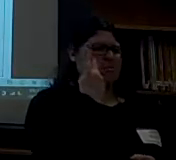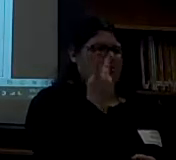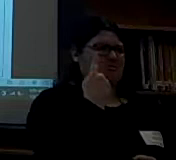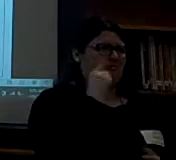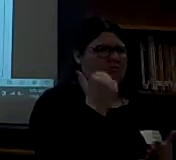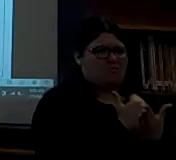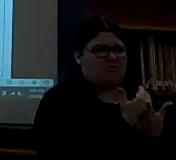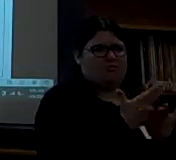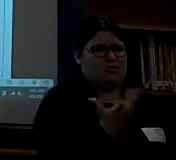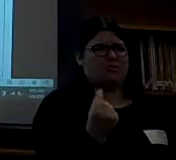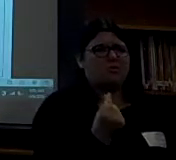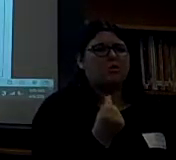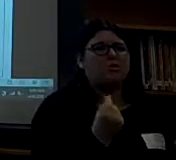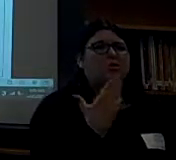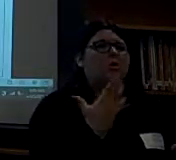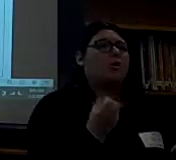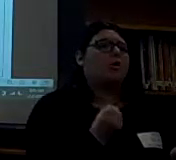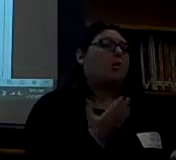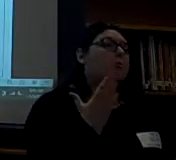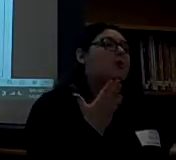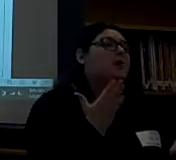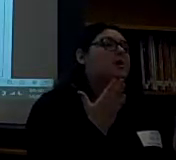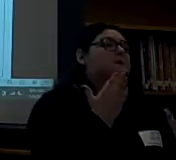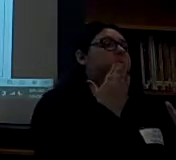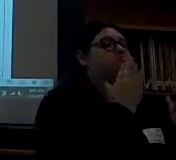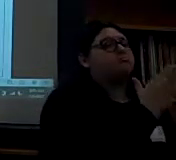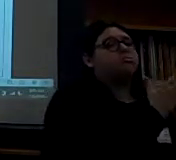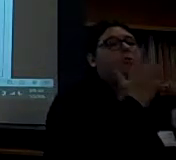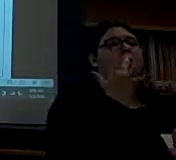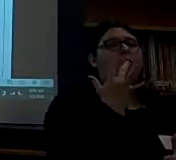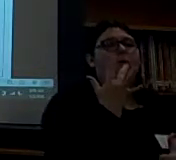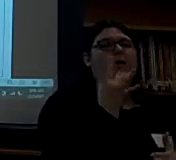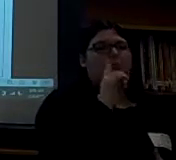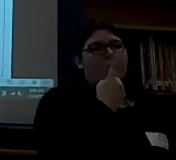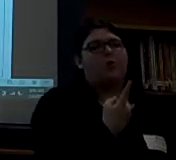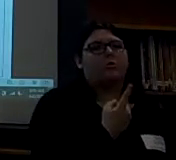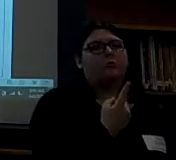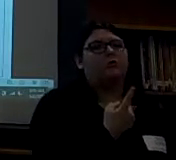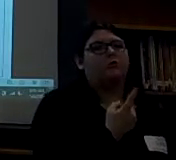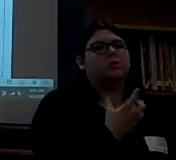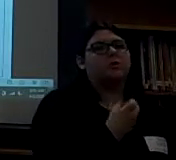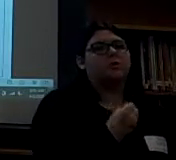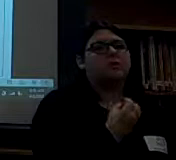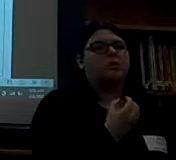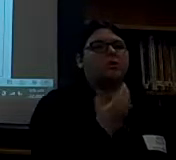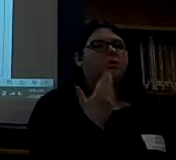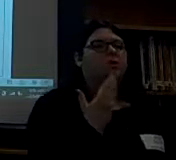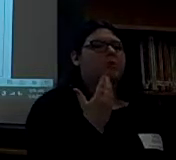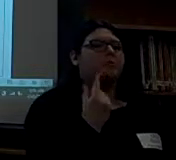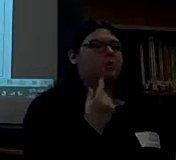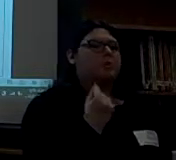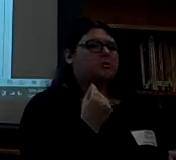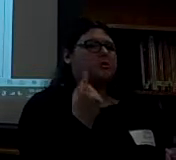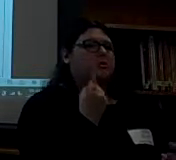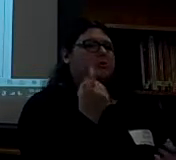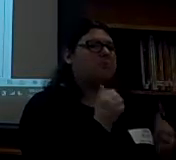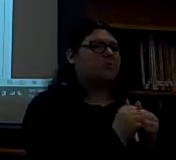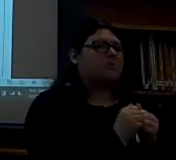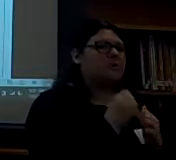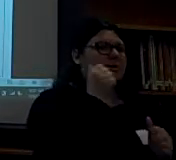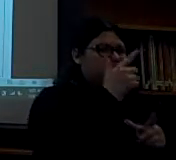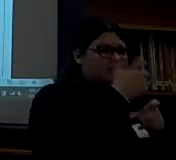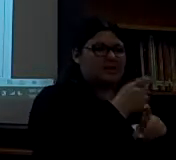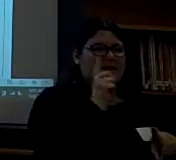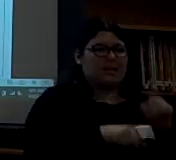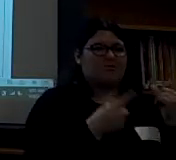things to do. So they could just be bothering because they're bored. So I would say whenever you're going somewhere with siblings, they can't be doing